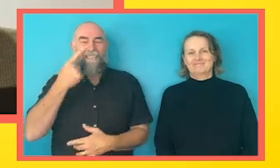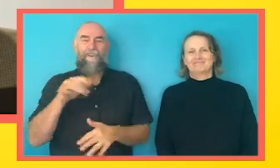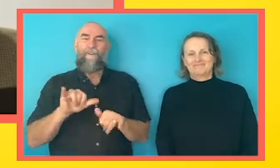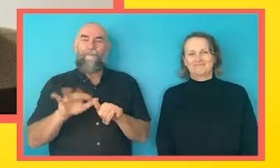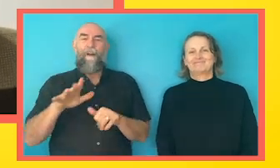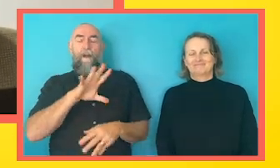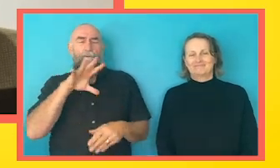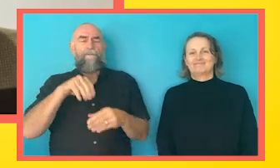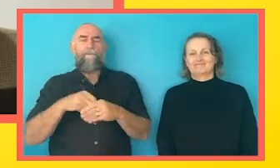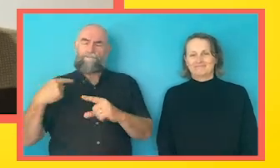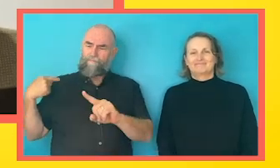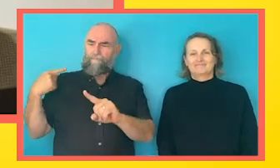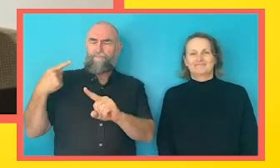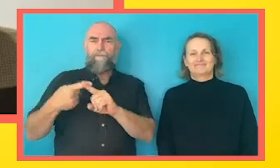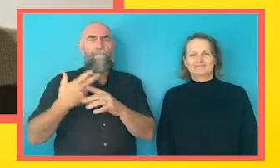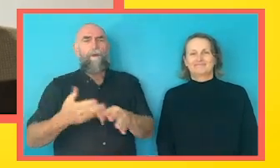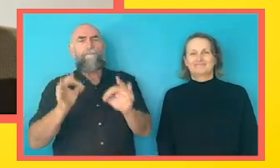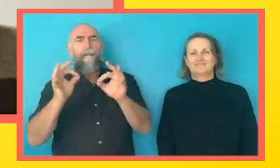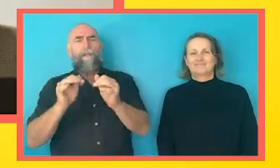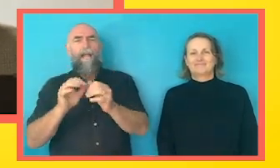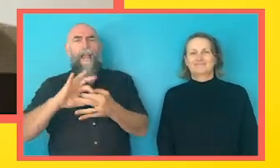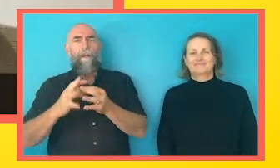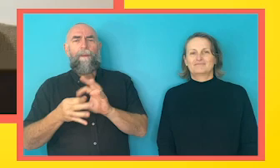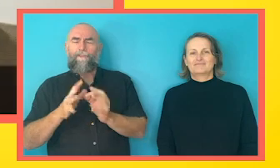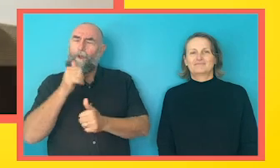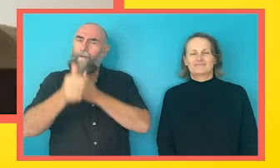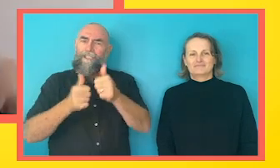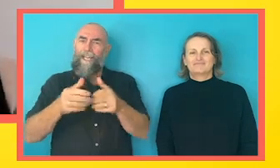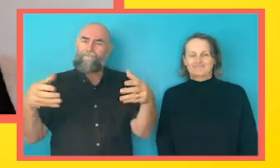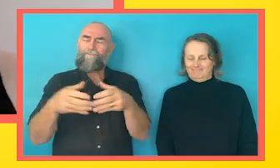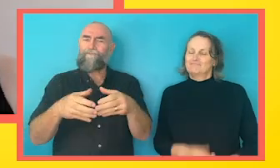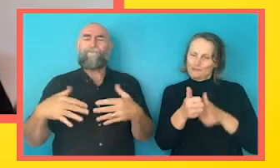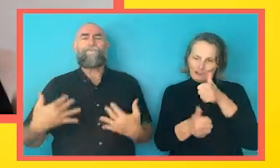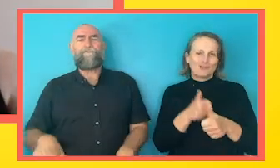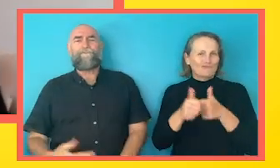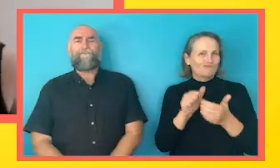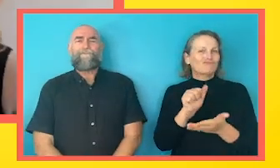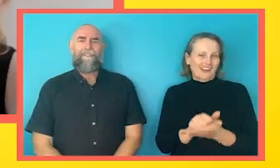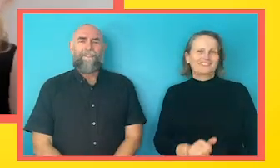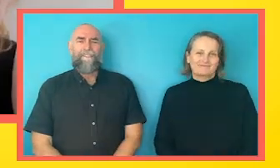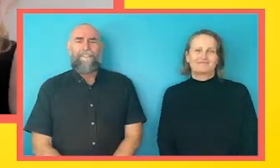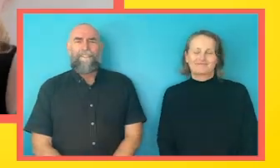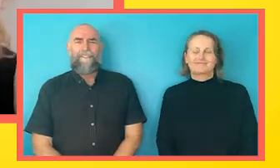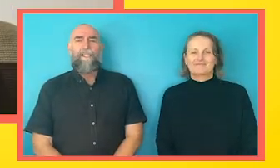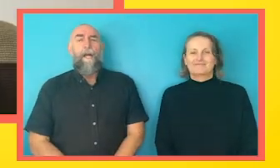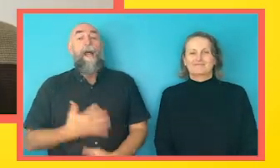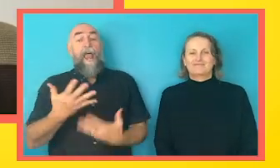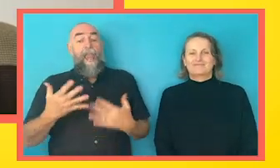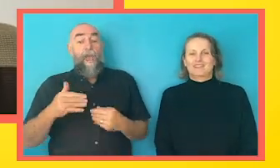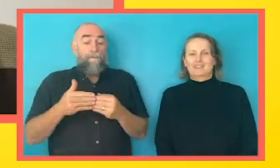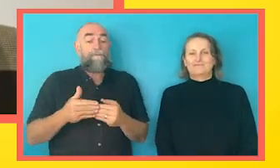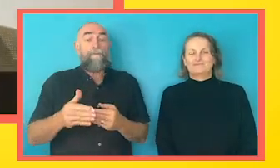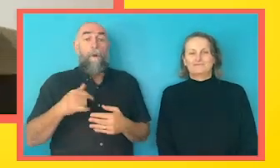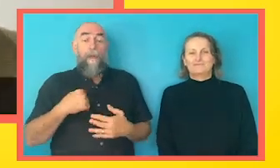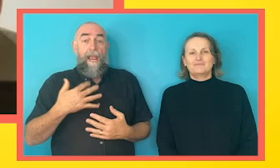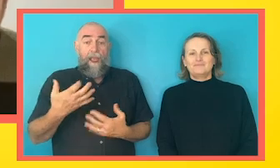of Australians participating in the Special Olympics. So congratulations, guys. Congratulations. This is a part of the show next, Brodie, that